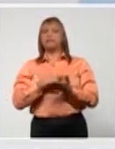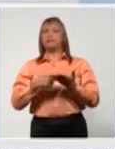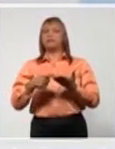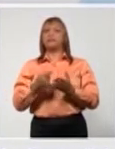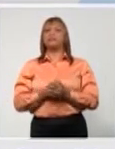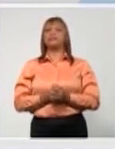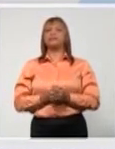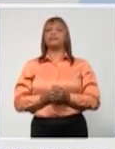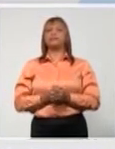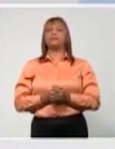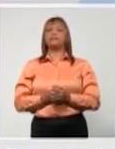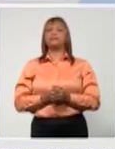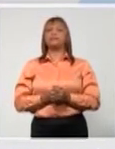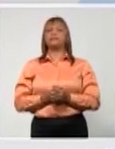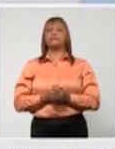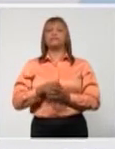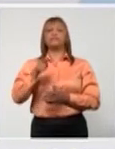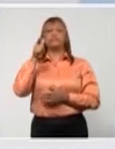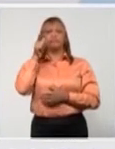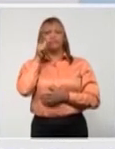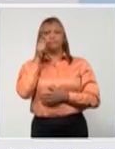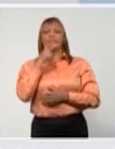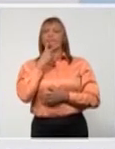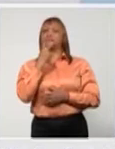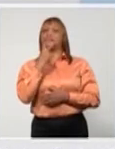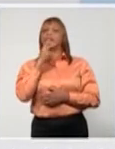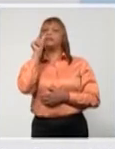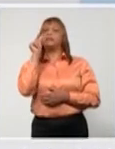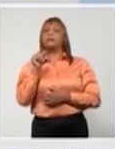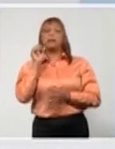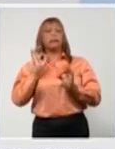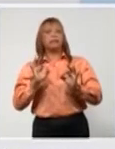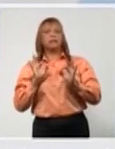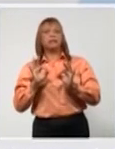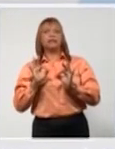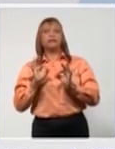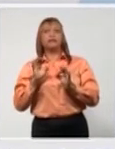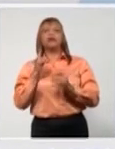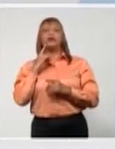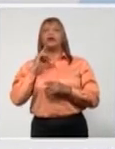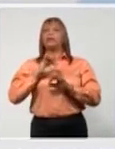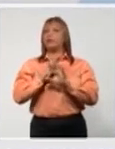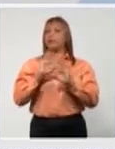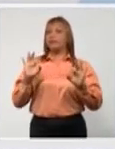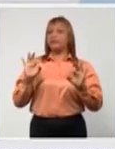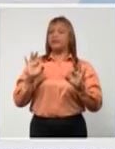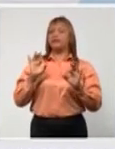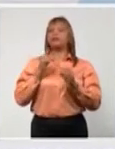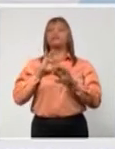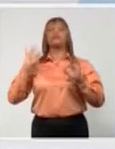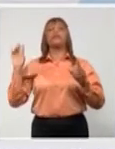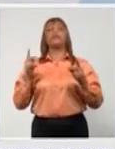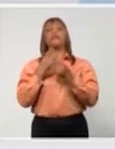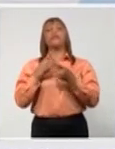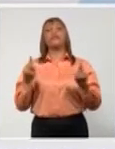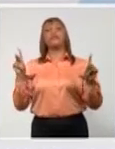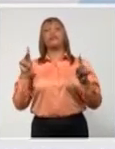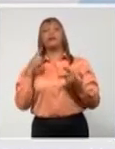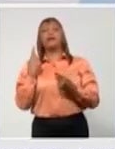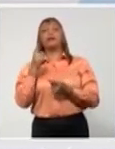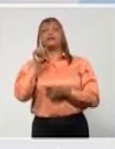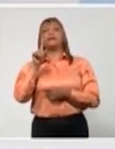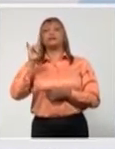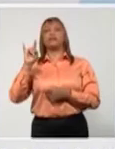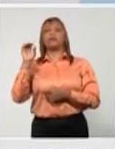and 49 confirmed active cases, the lowest figure we've seen in the last week. In our primary healthcare